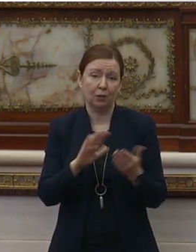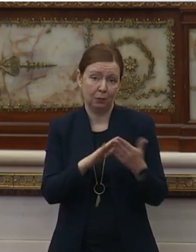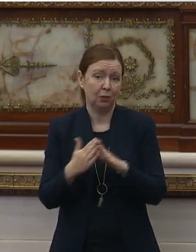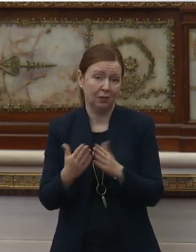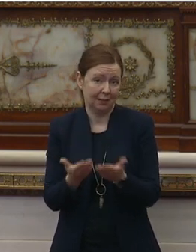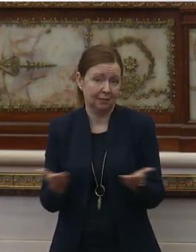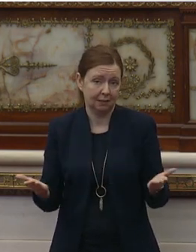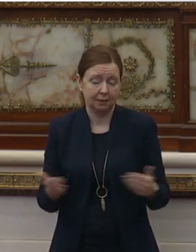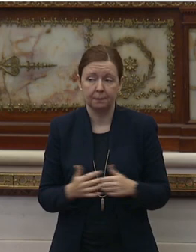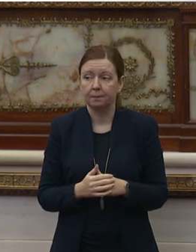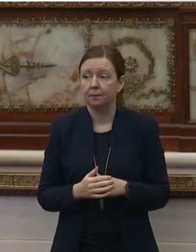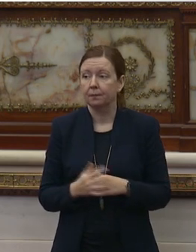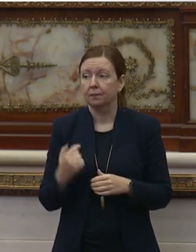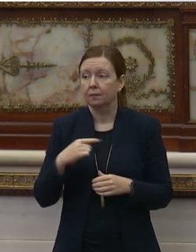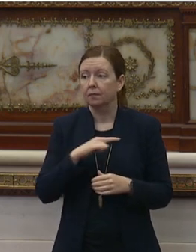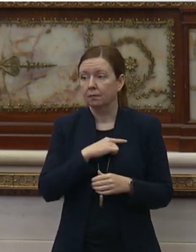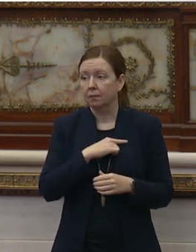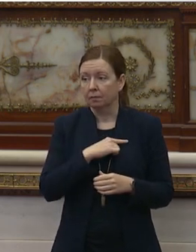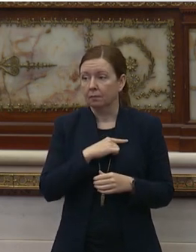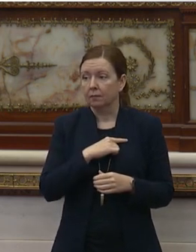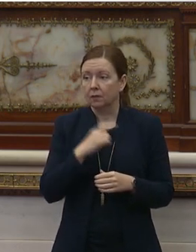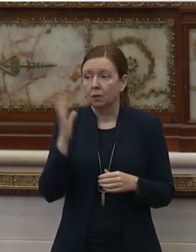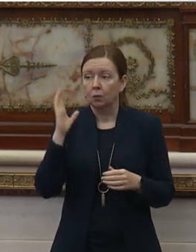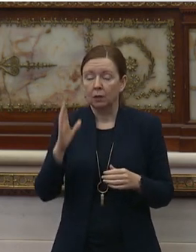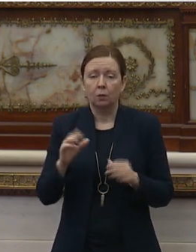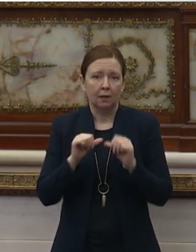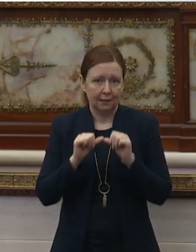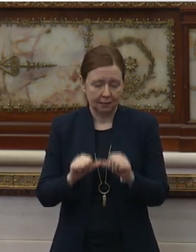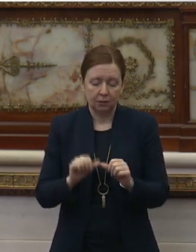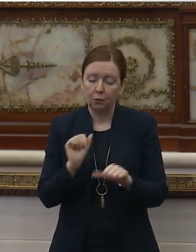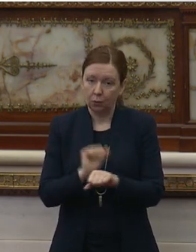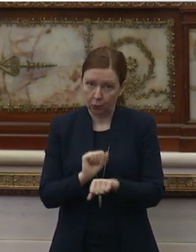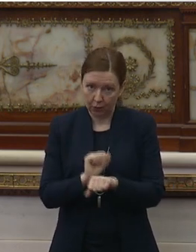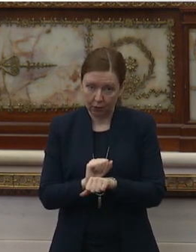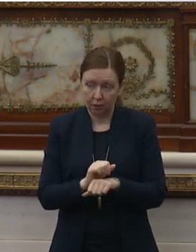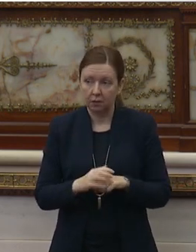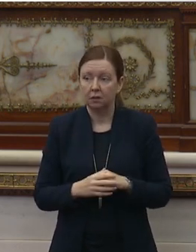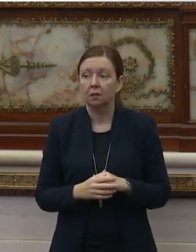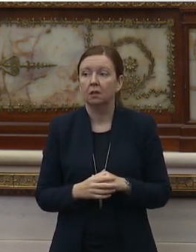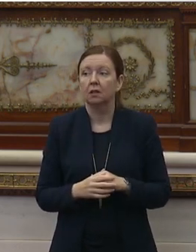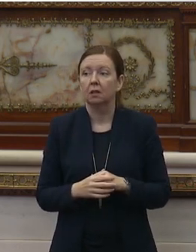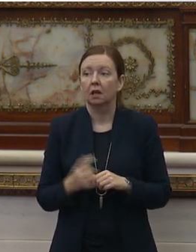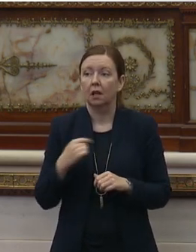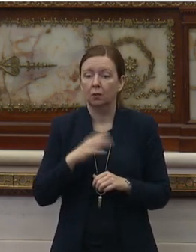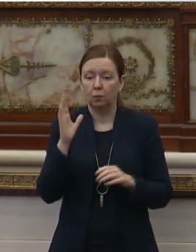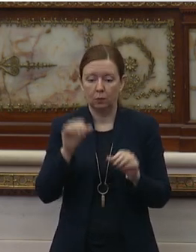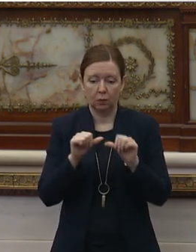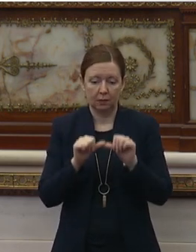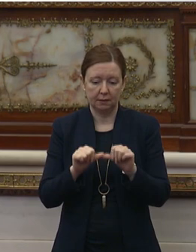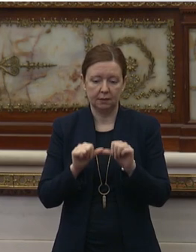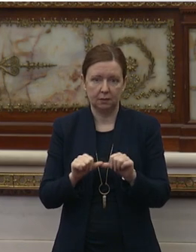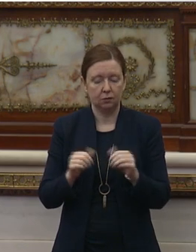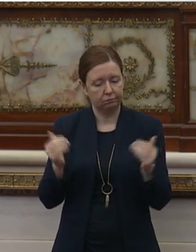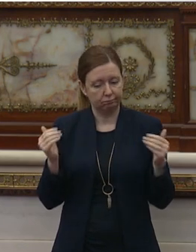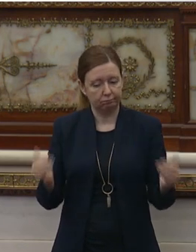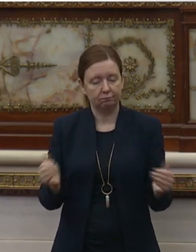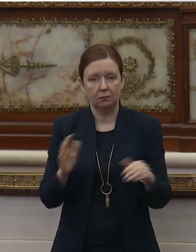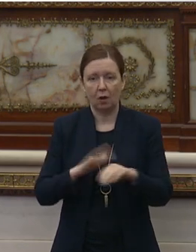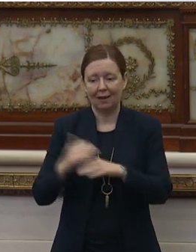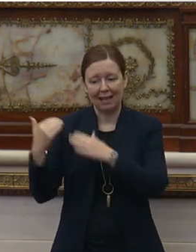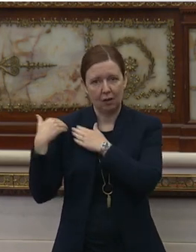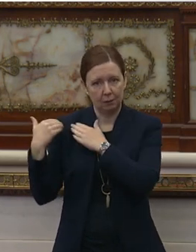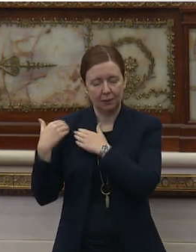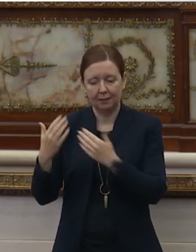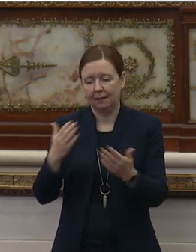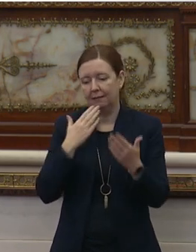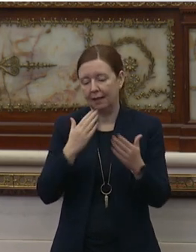communities. And we will be continuing this work. And we will be continuing to move forward on accountability.